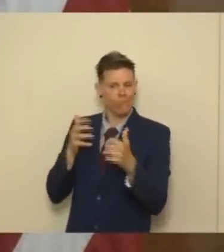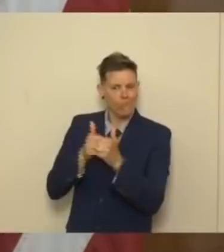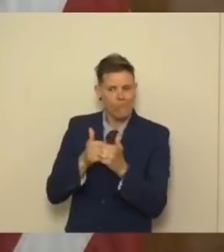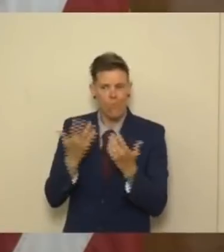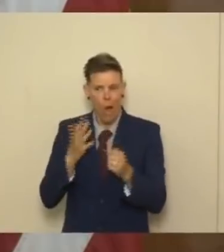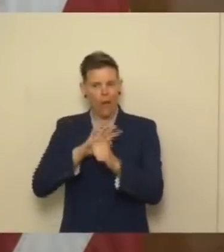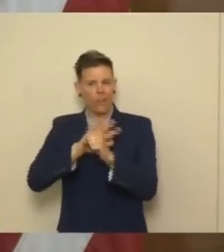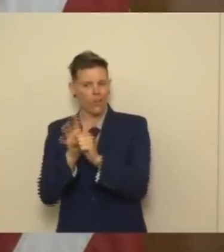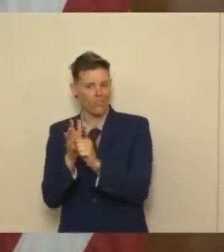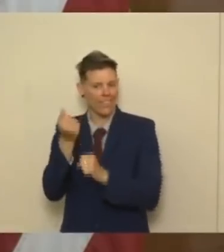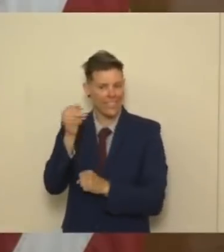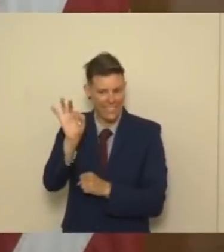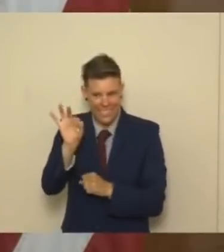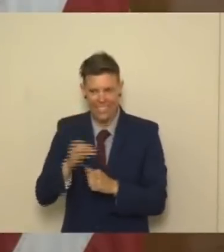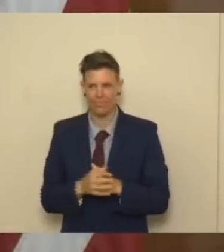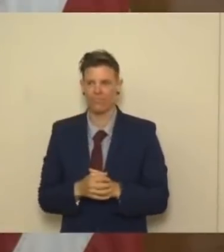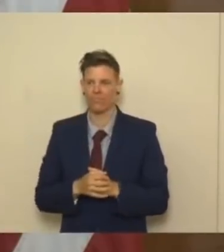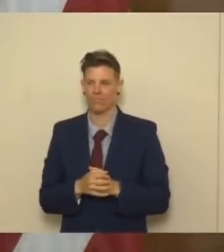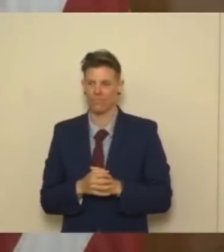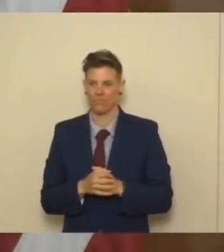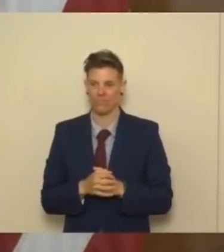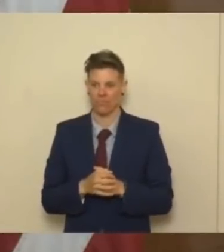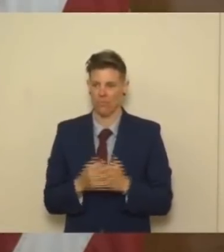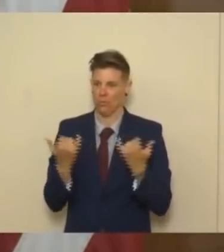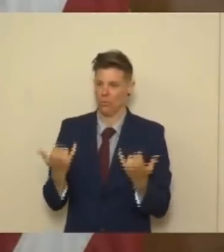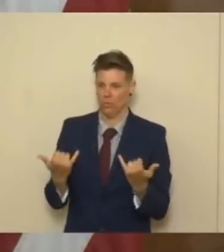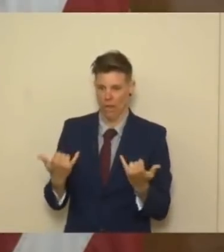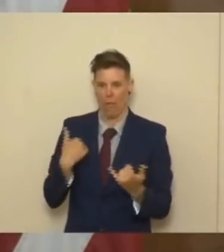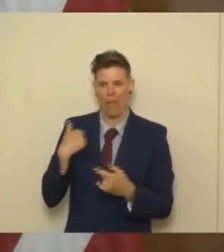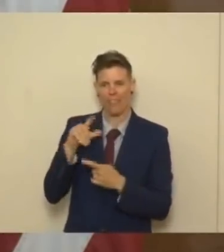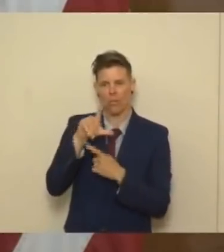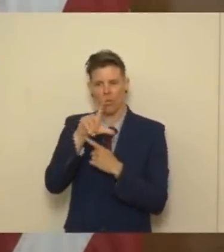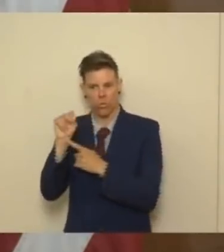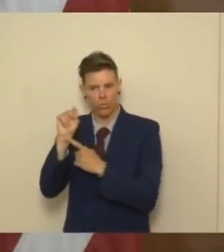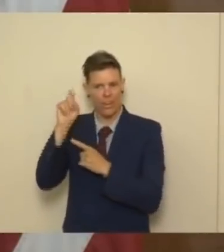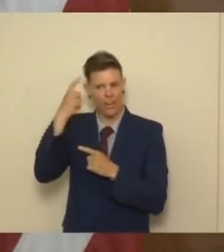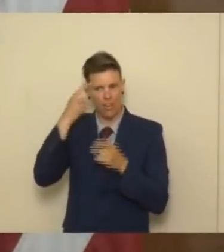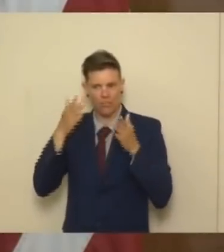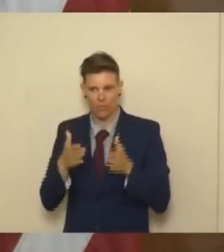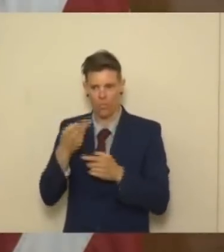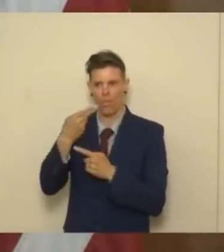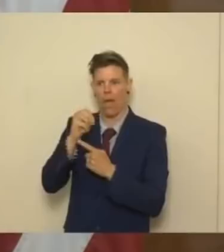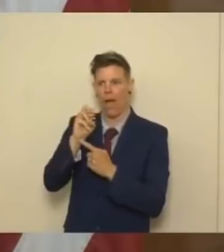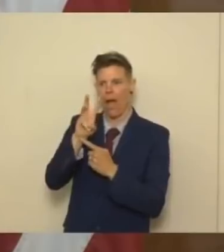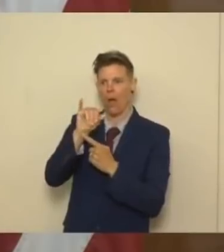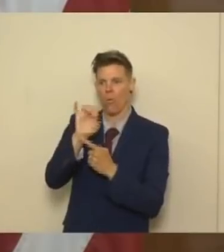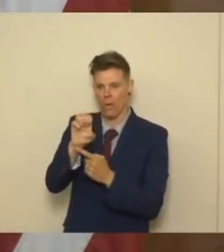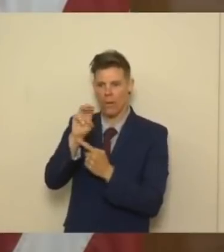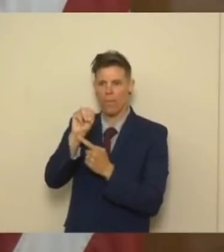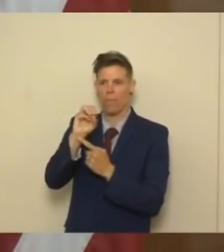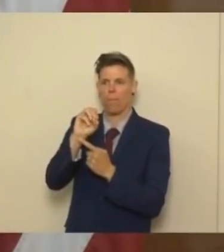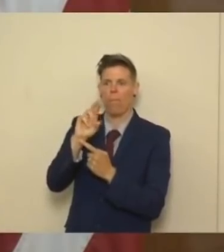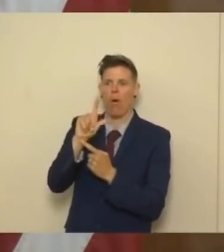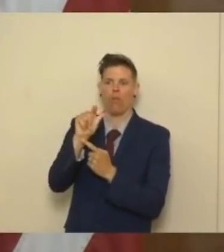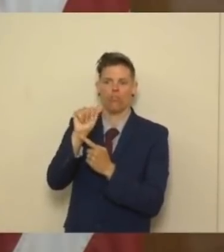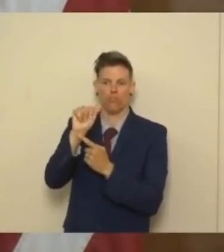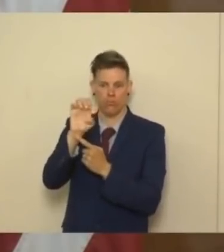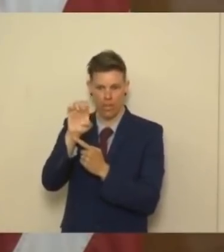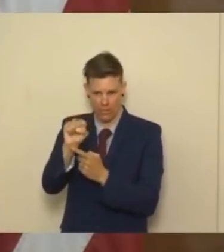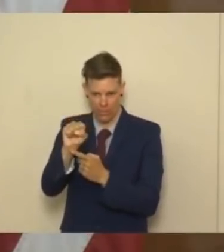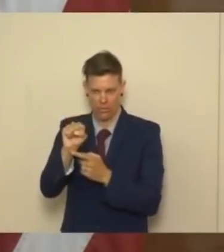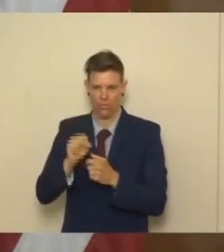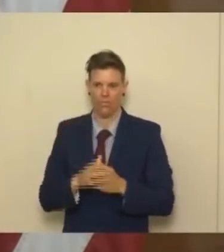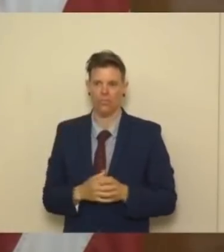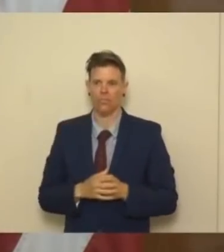the Lieutenant Governor, Howie Morales, who's joining us today, and leadership from the Public Education Department. We